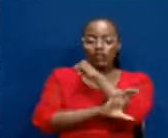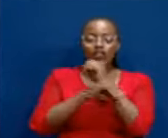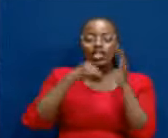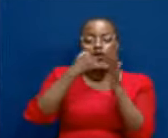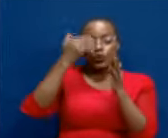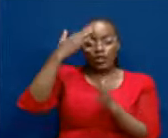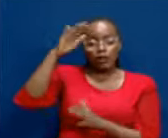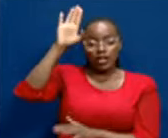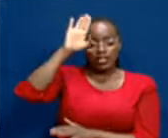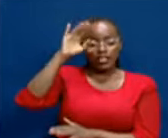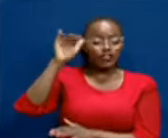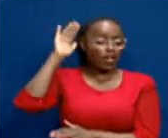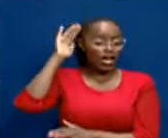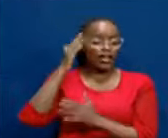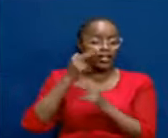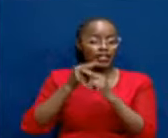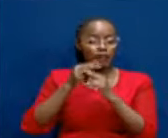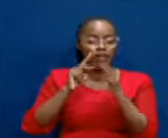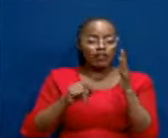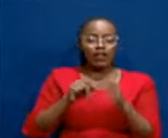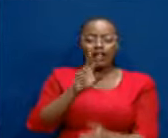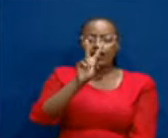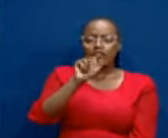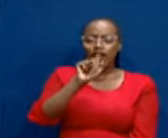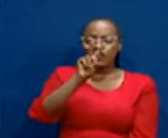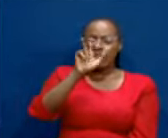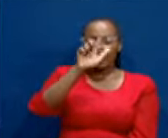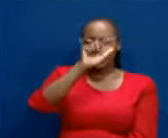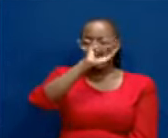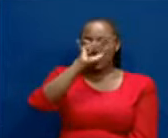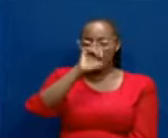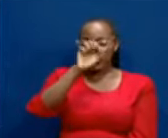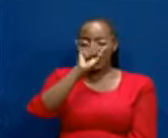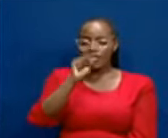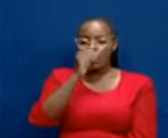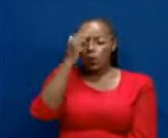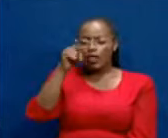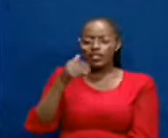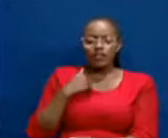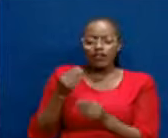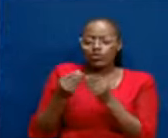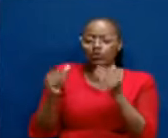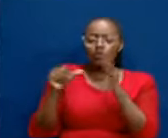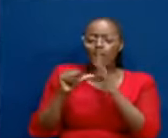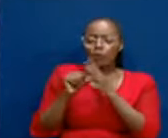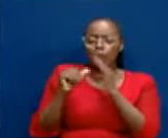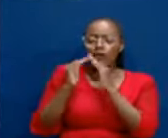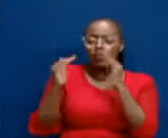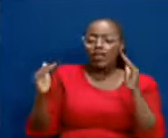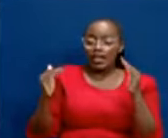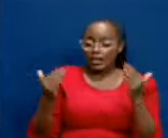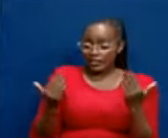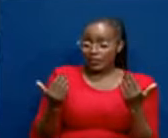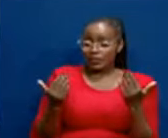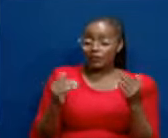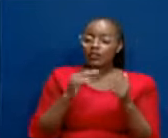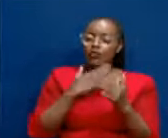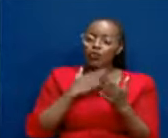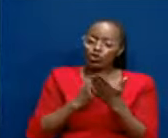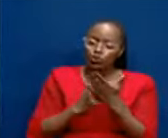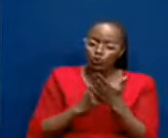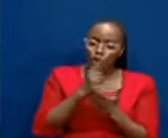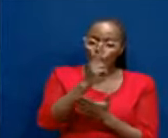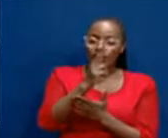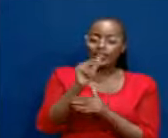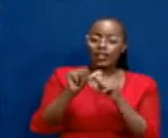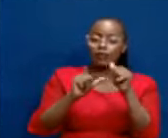Brazil. Have you heard of something called favelas? Yes. It's still in Brazil as well. So how come they haven't solved the housing problem? All I'd like us to be honest about